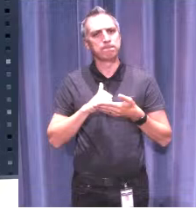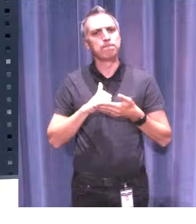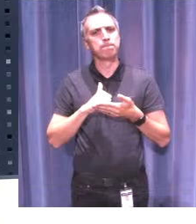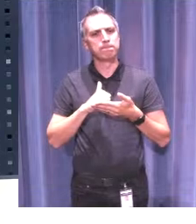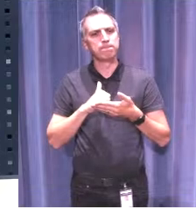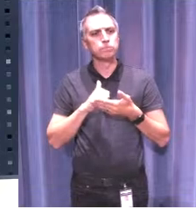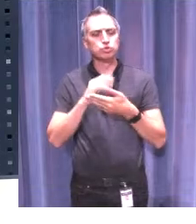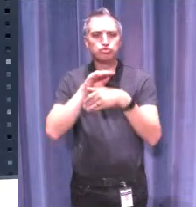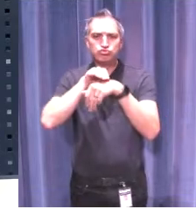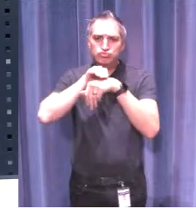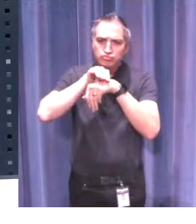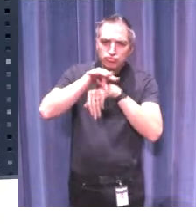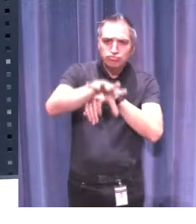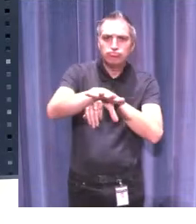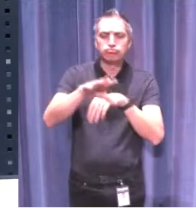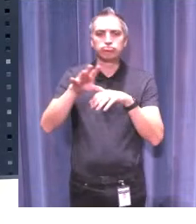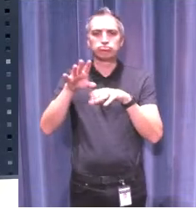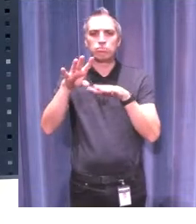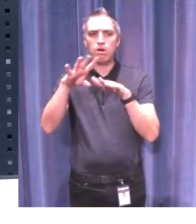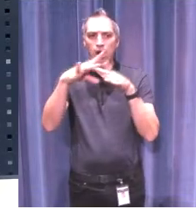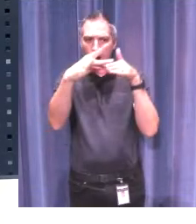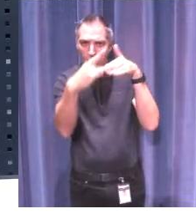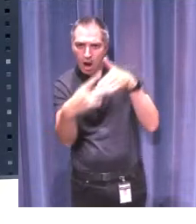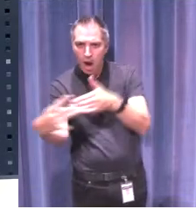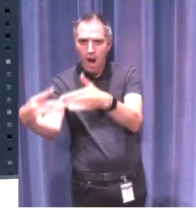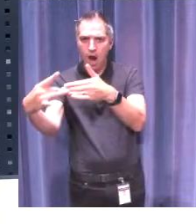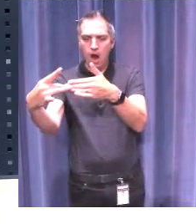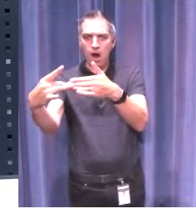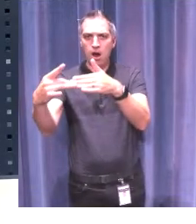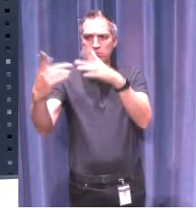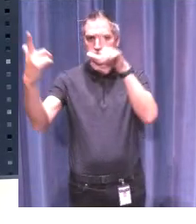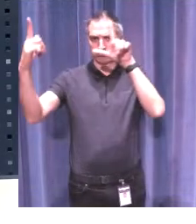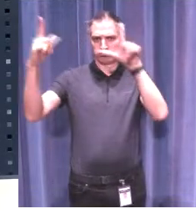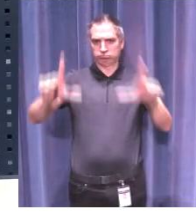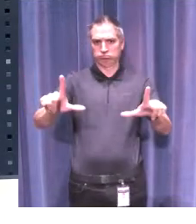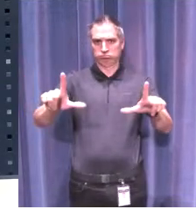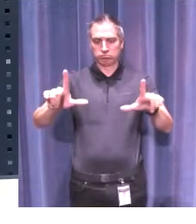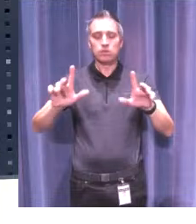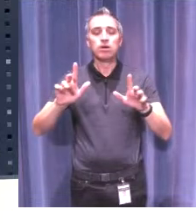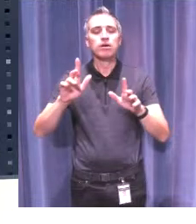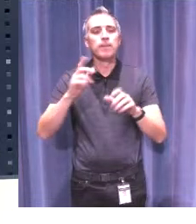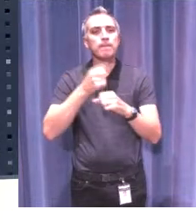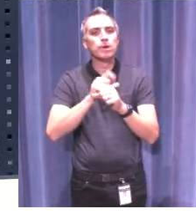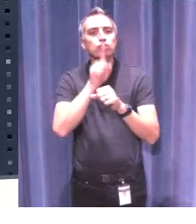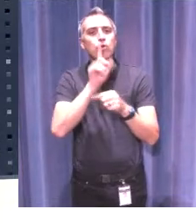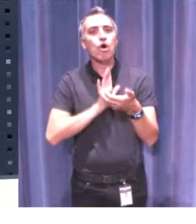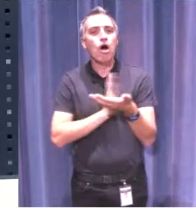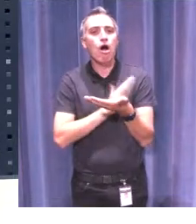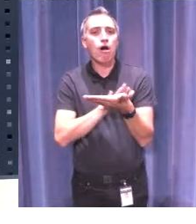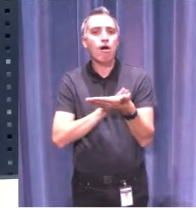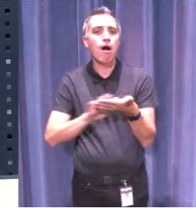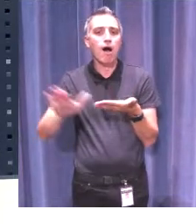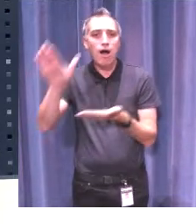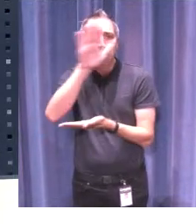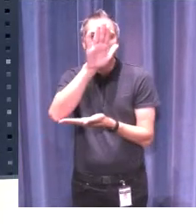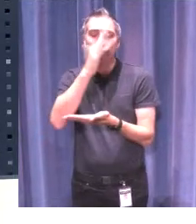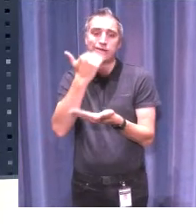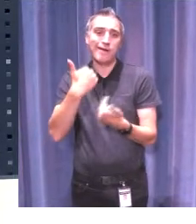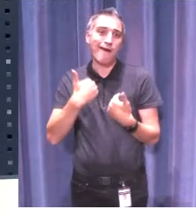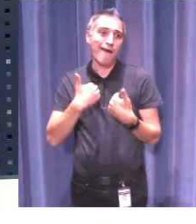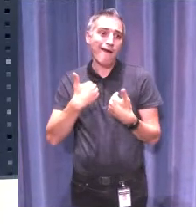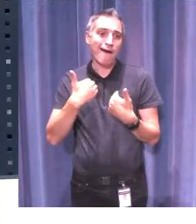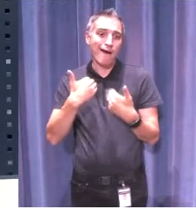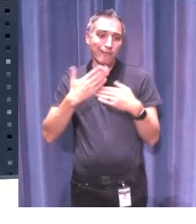shape that direction and entrusting the college to really carry out the day-to-day